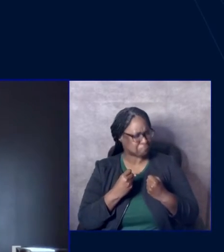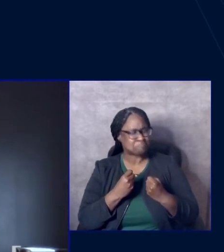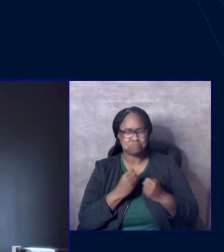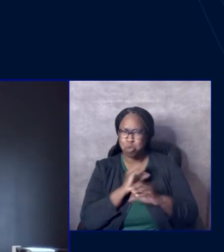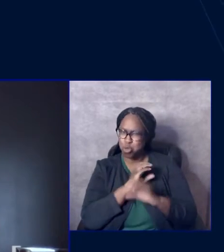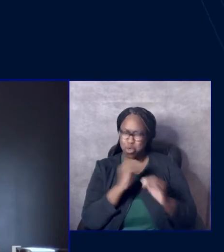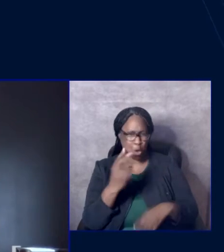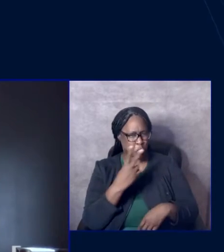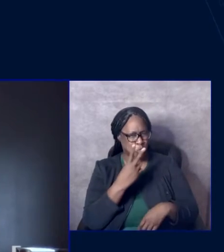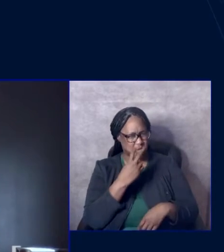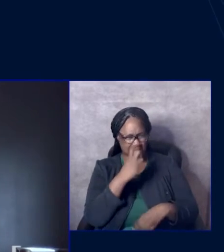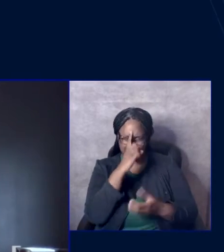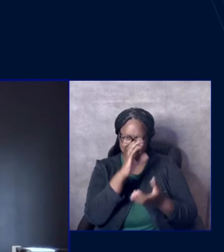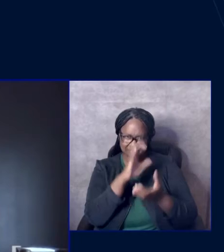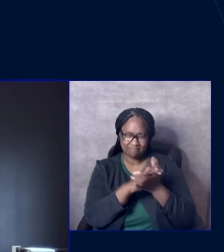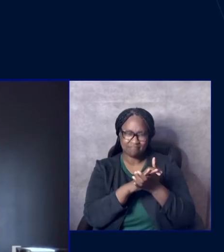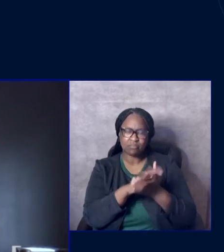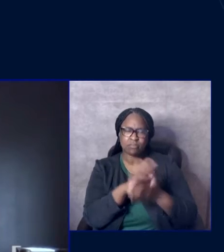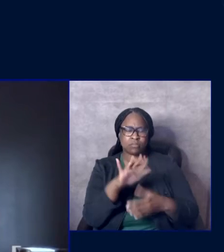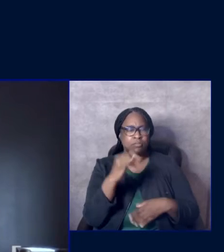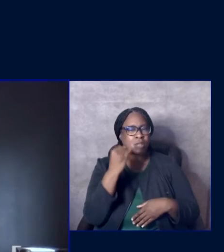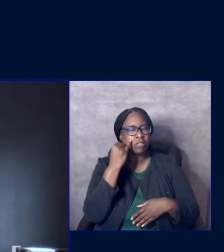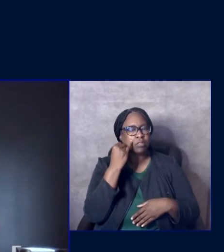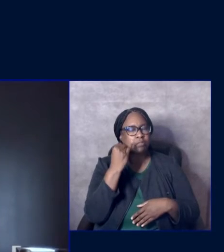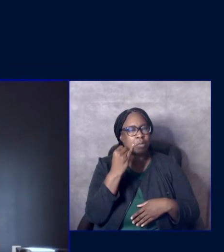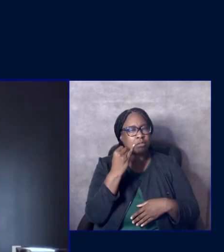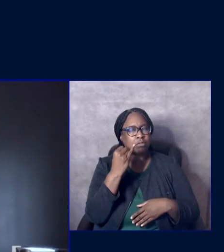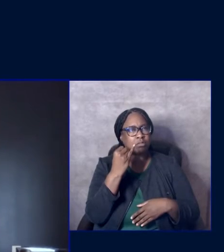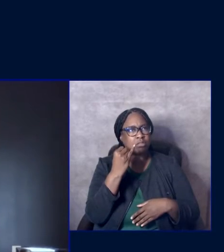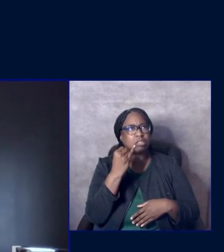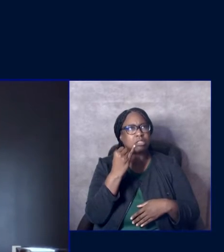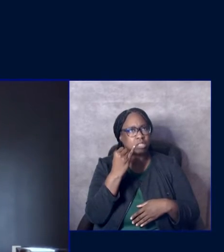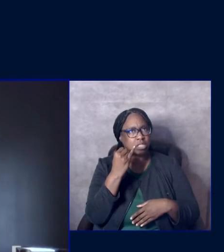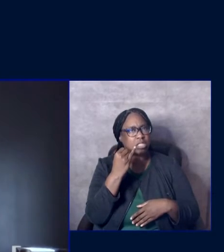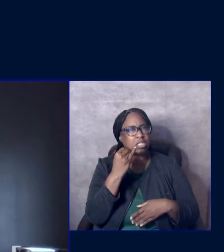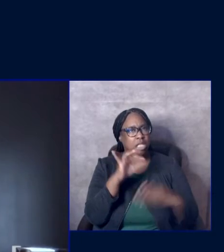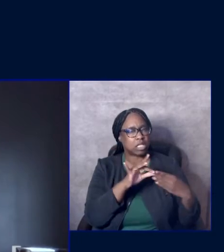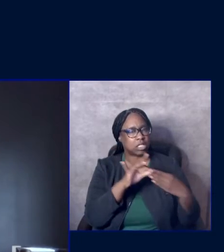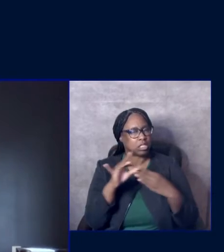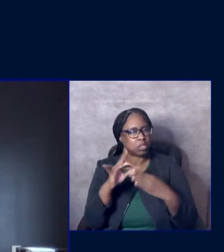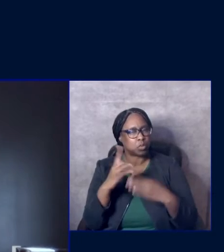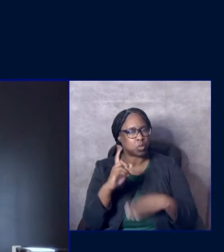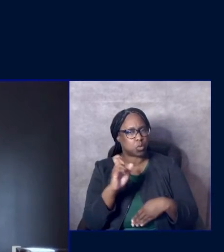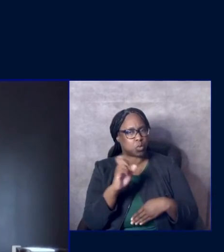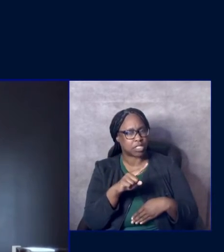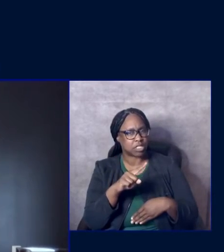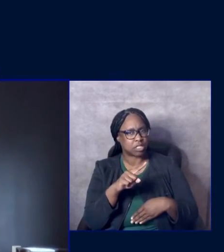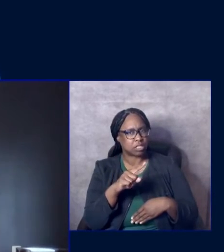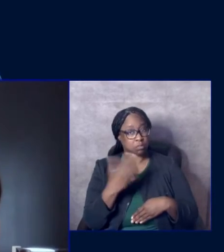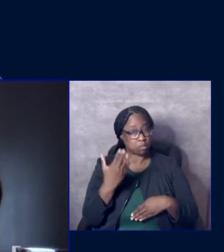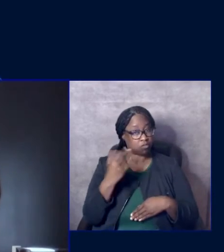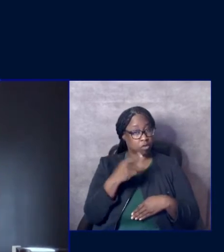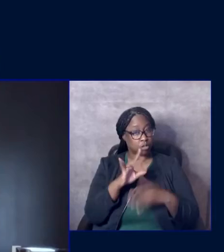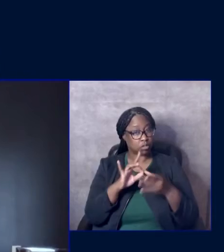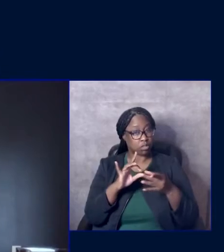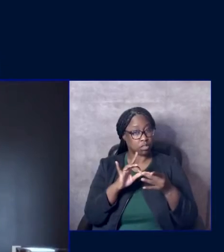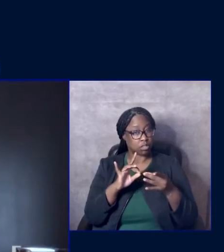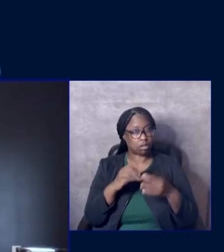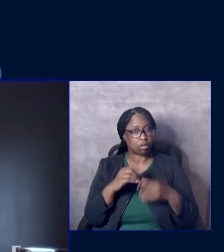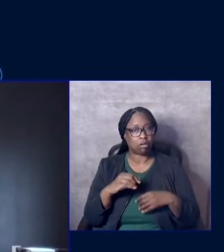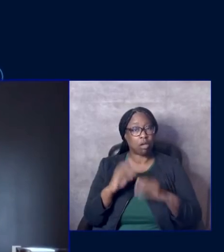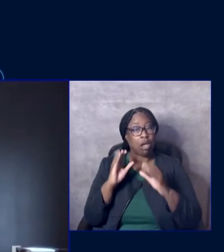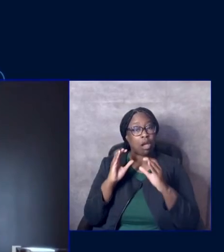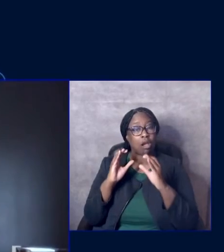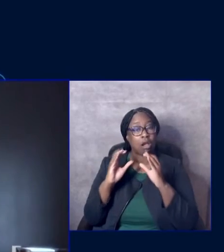doubt. And so I suppose that begs one of the questions you raised this, which was comms has to sit at the